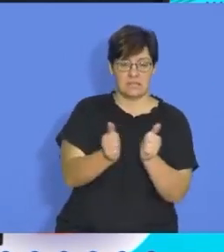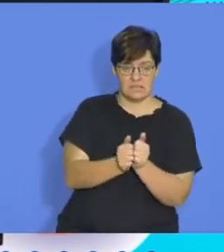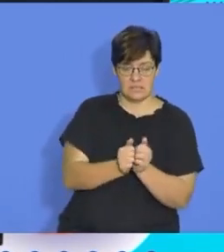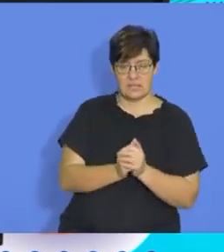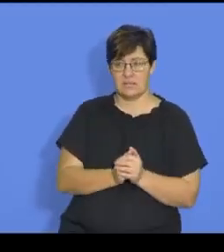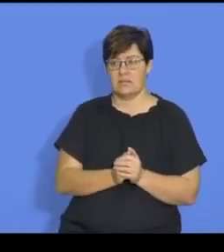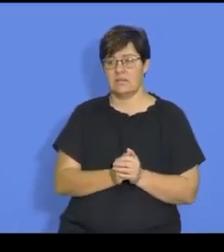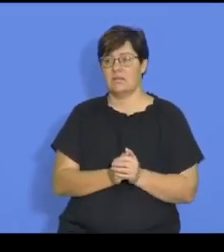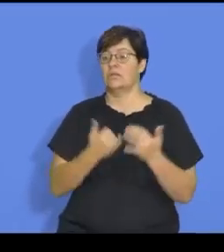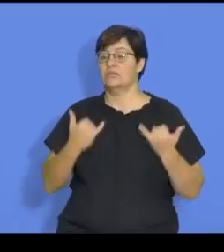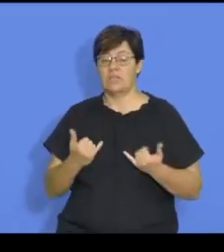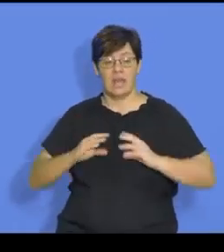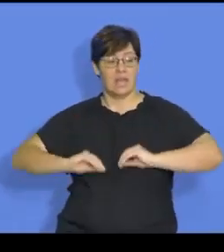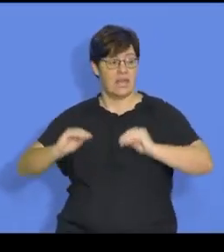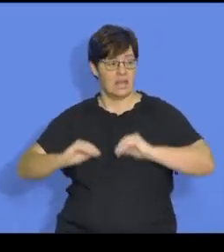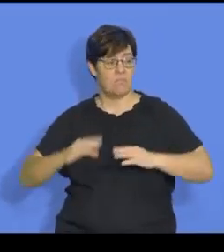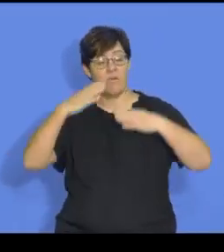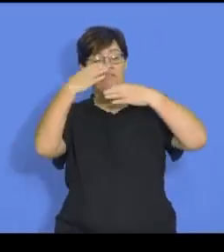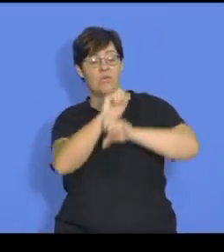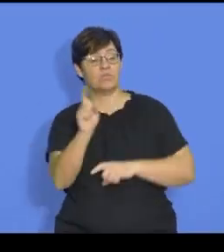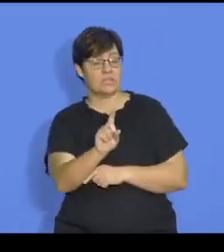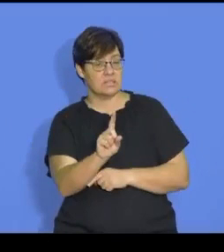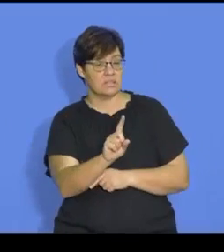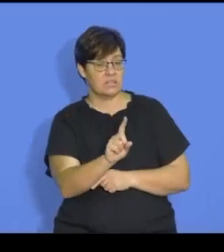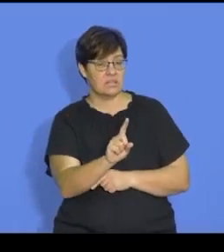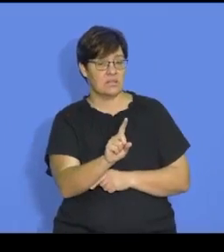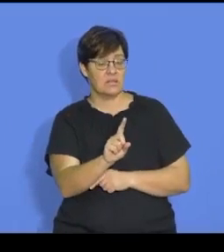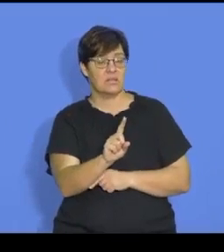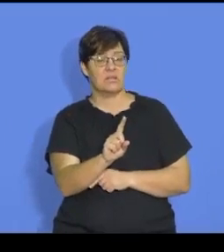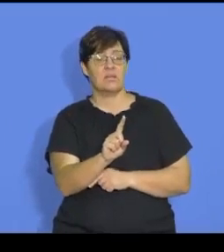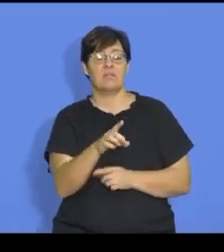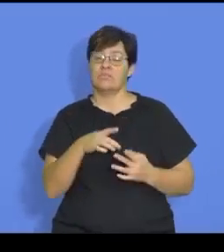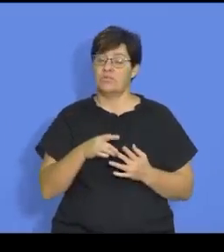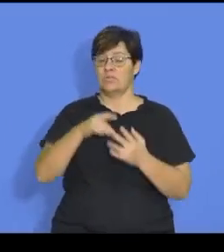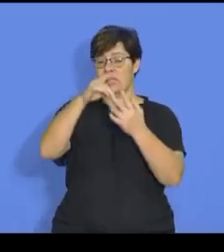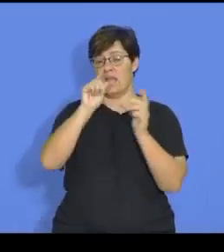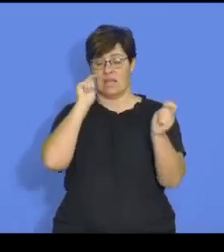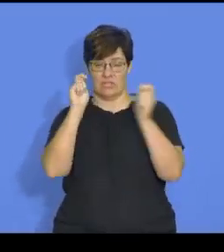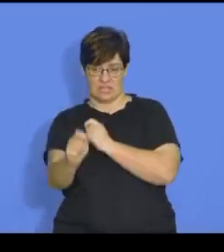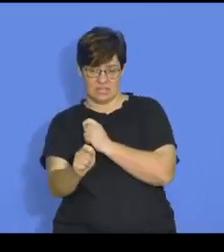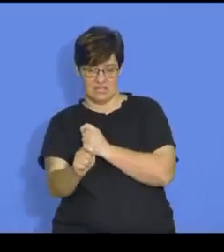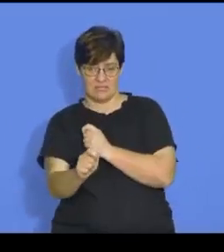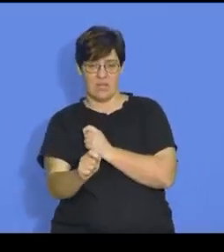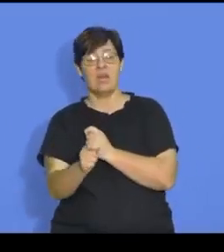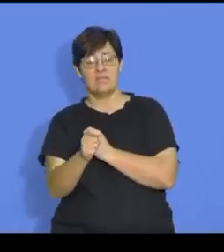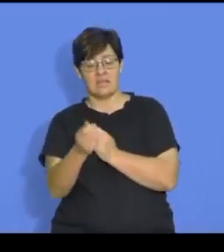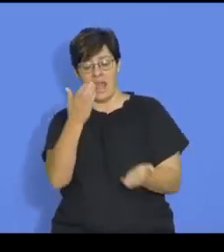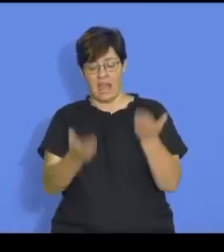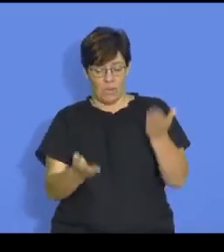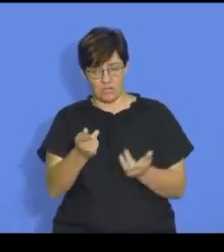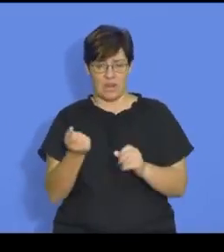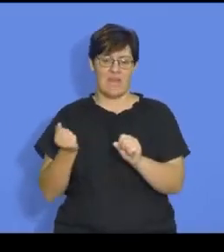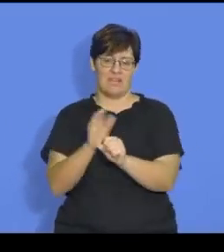at partnerships. Obviously, in today's lesson, we focused a lot on unique adjustments affecting